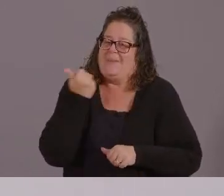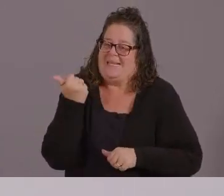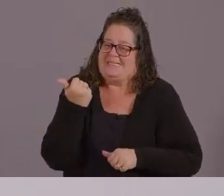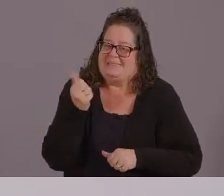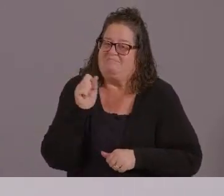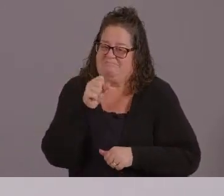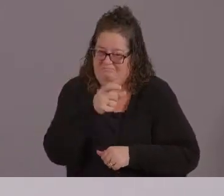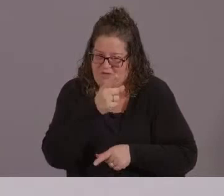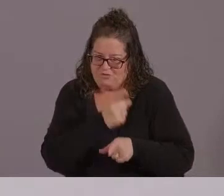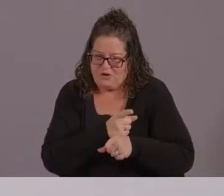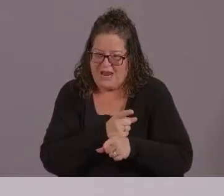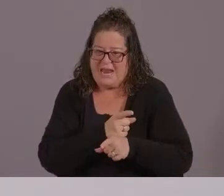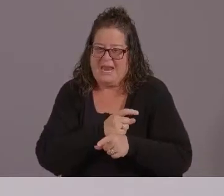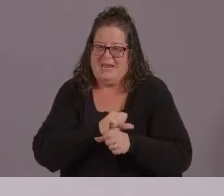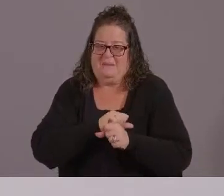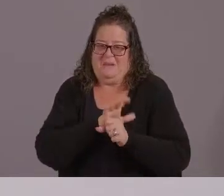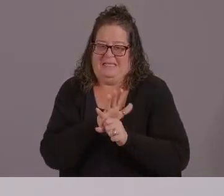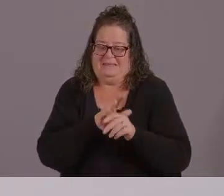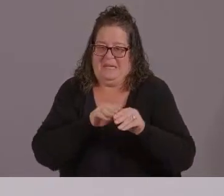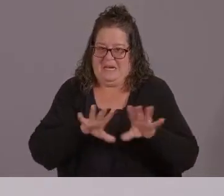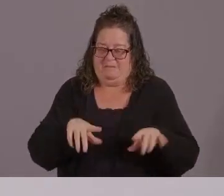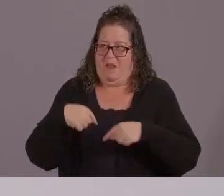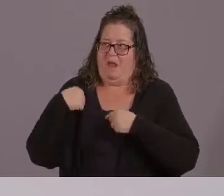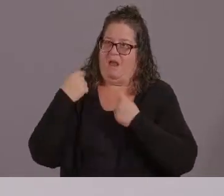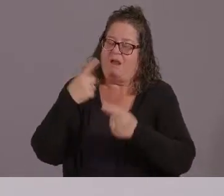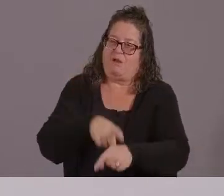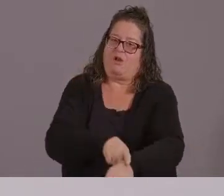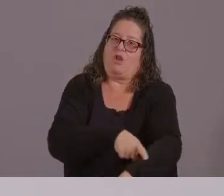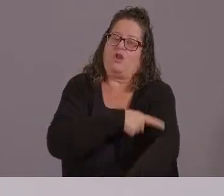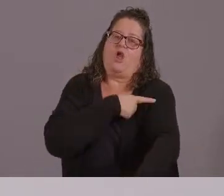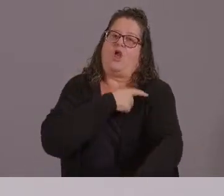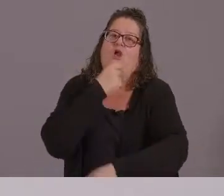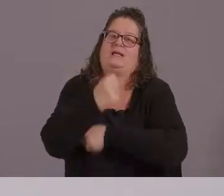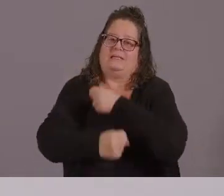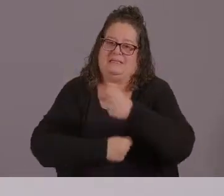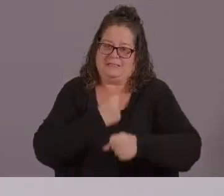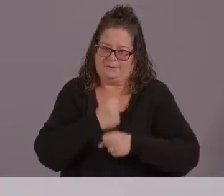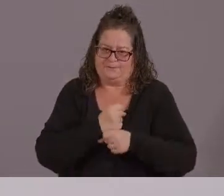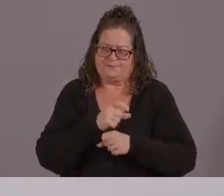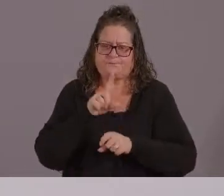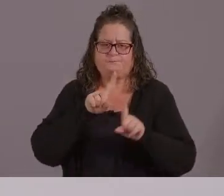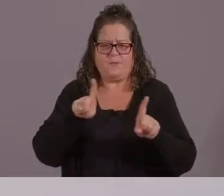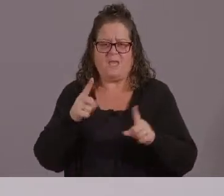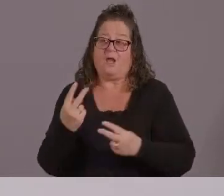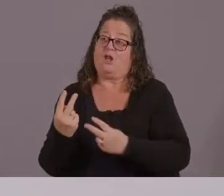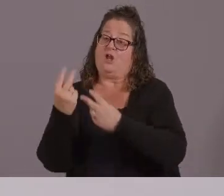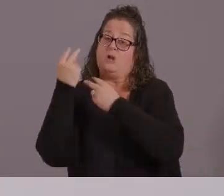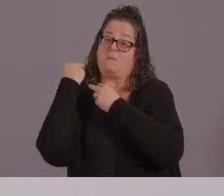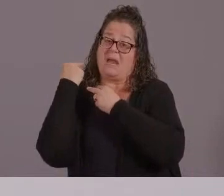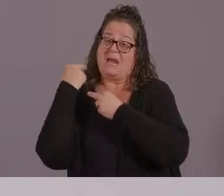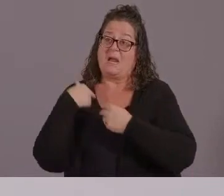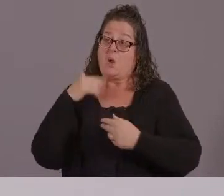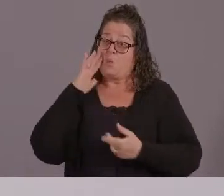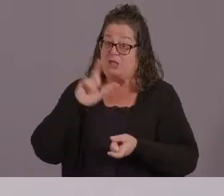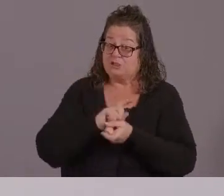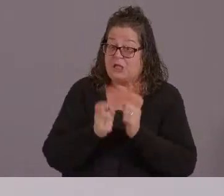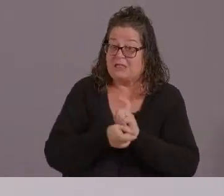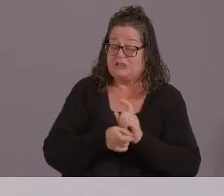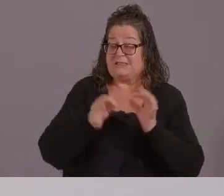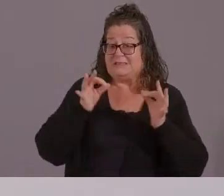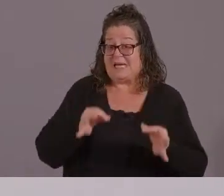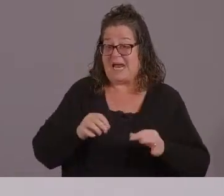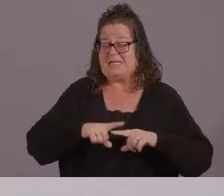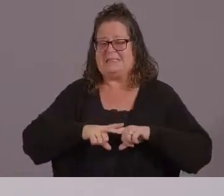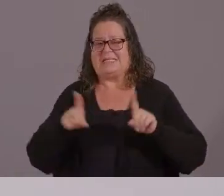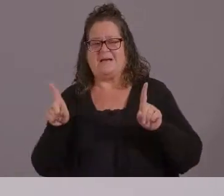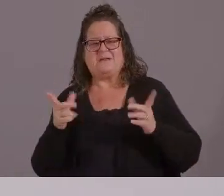And I, looking back, I don't know that I would have made different decisions based on the information. You can always Monday morning quarterback and try